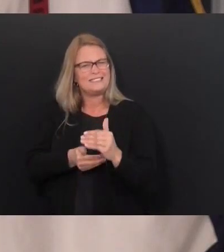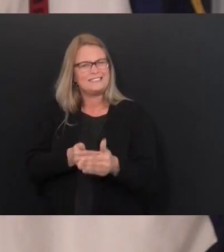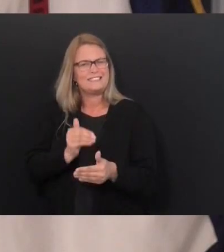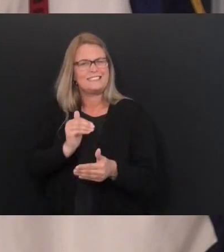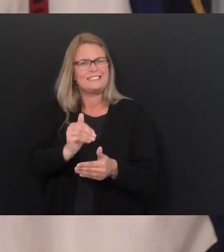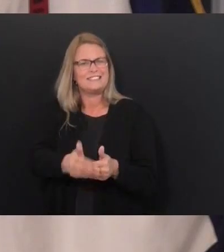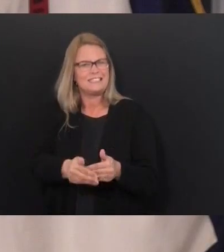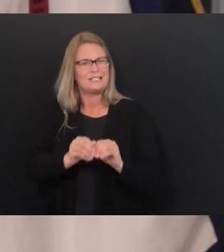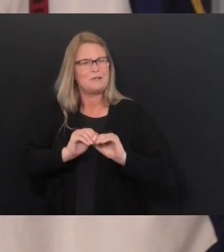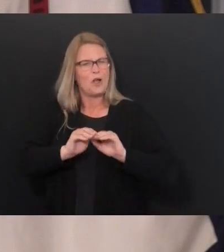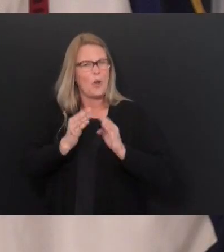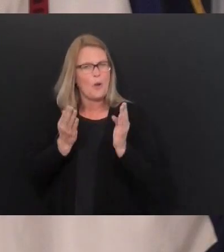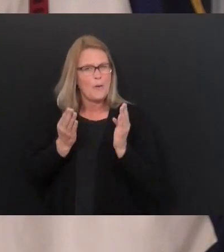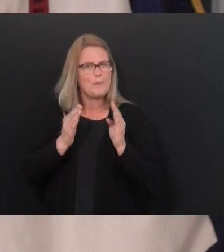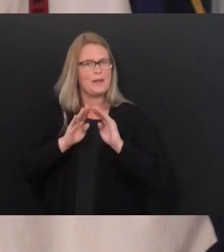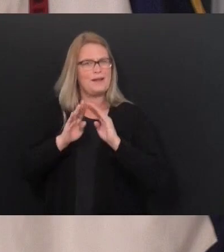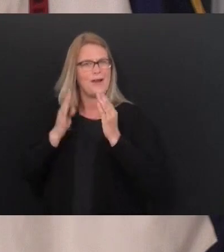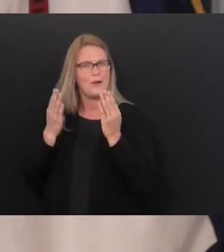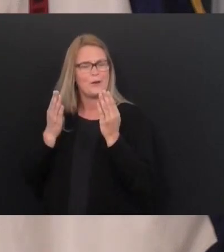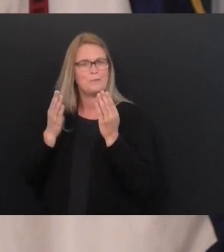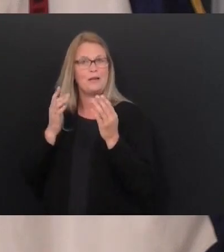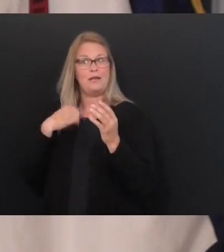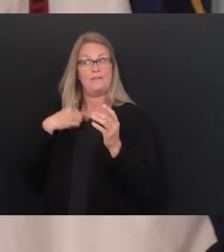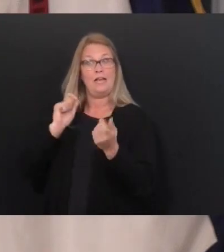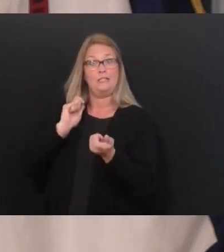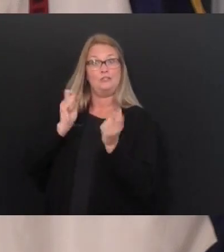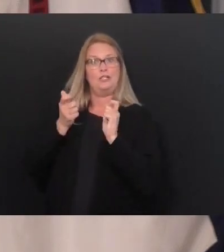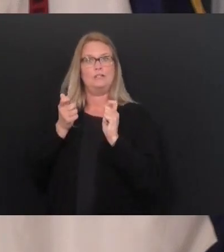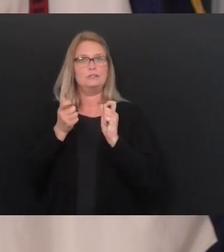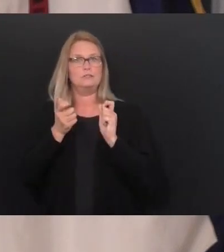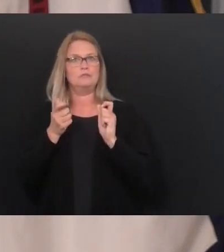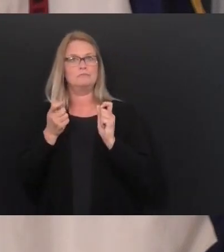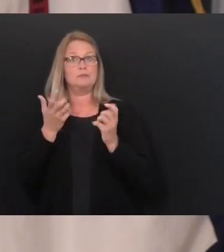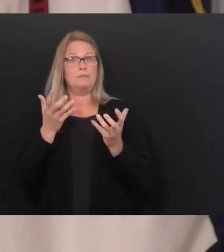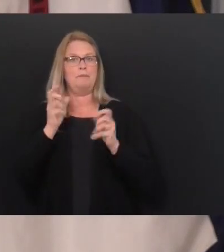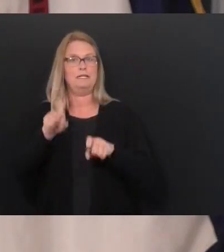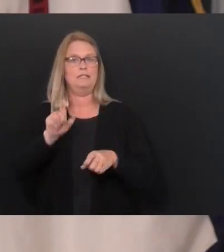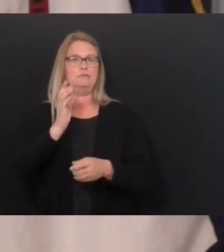as we have to adjust, just remember that one size doesn't fit all.